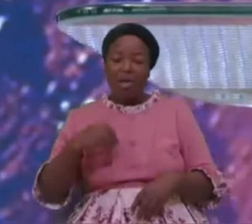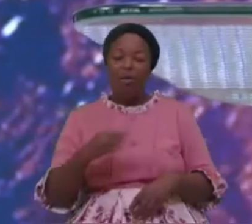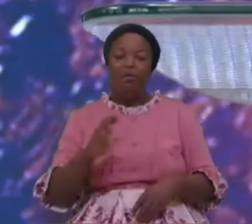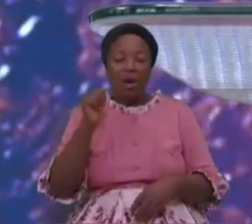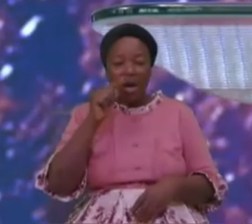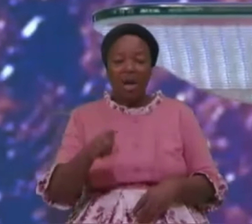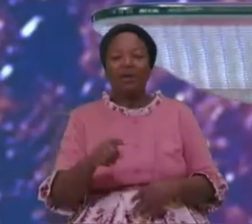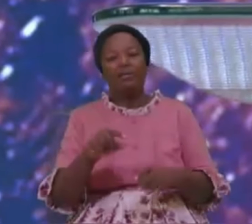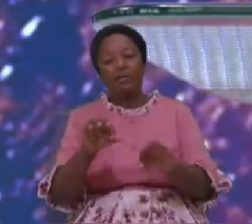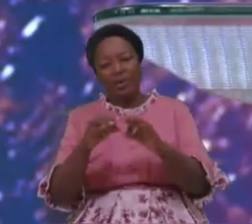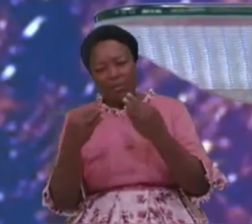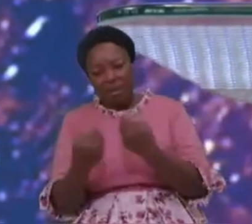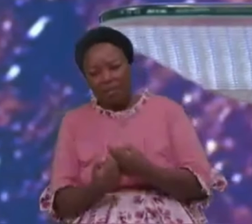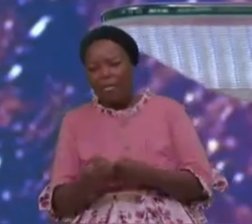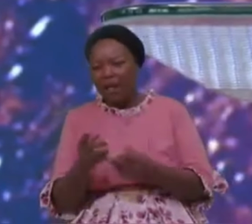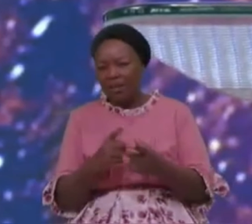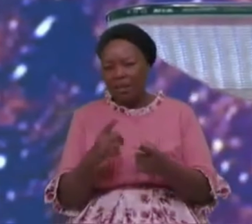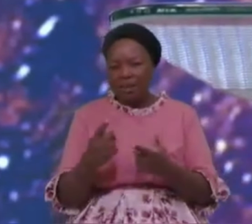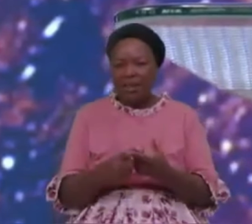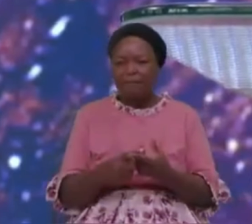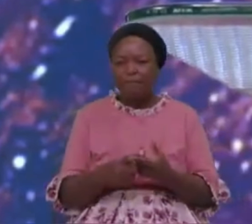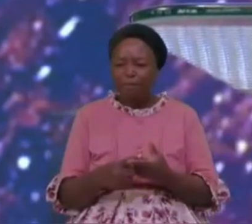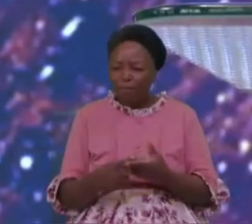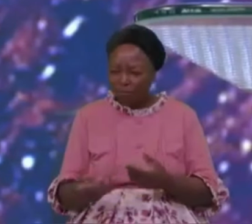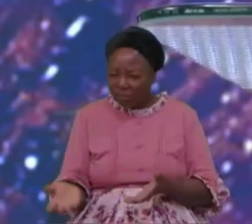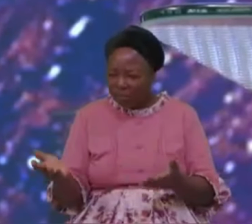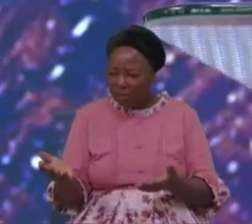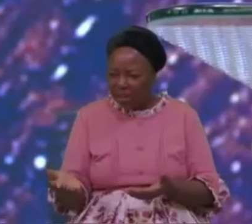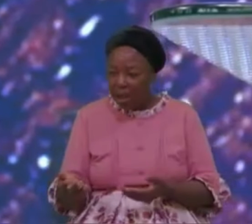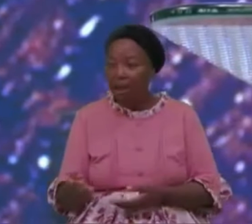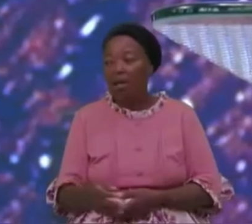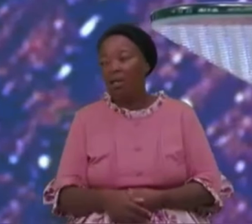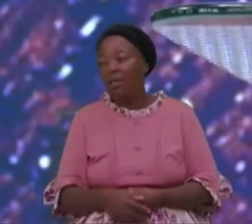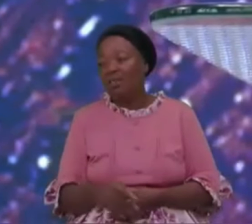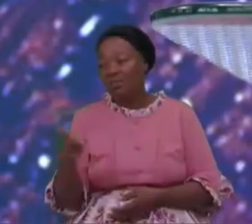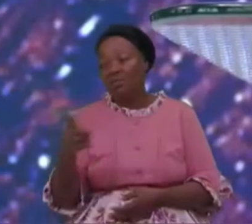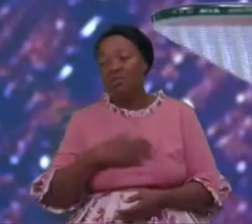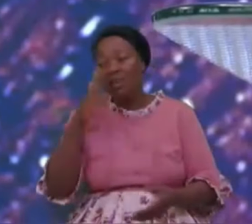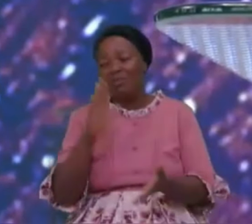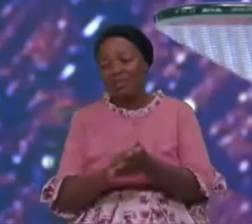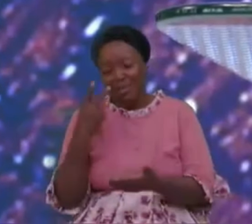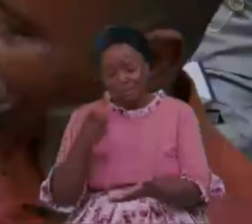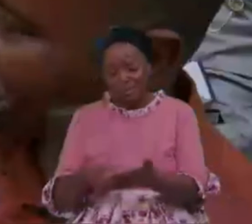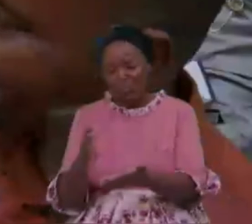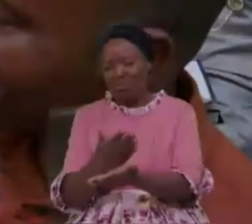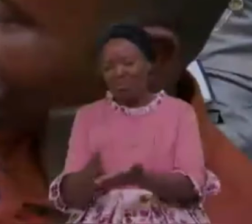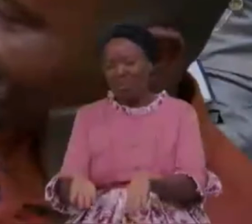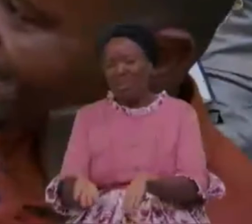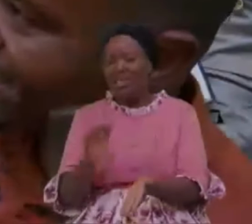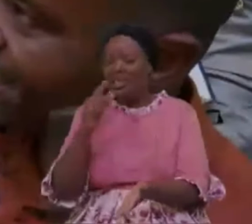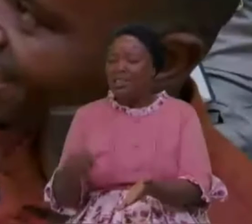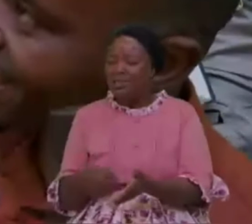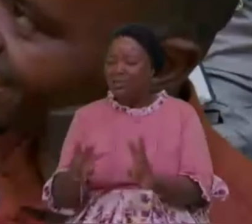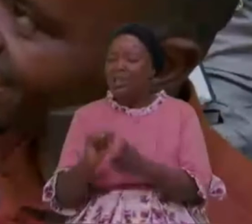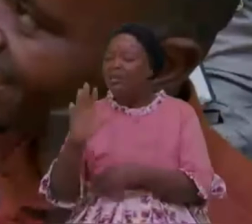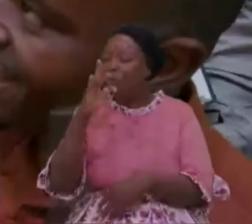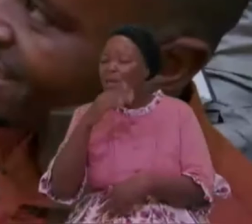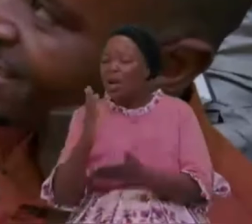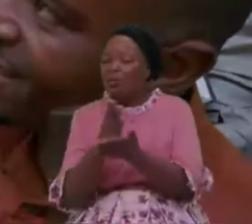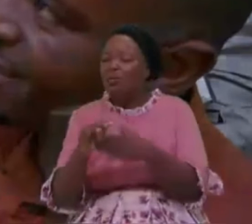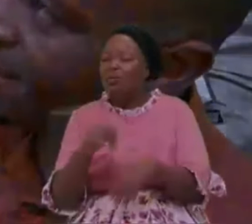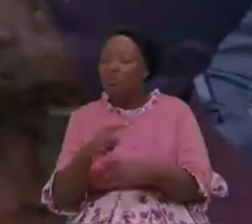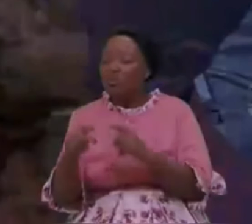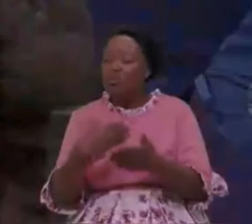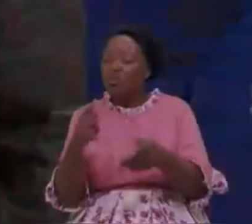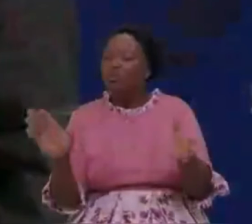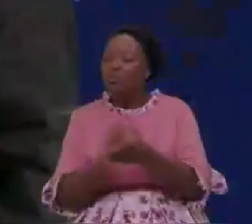say, is that what your mother was cooking when you were younger? I give you better food here. My husband doesn't like that.